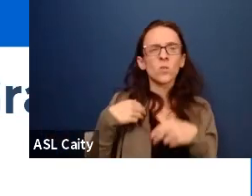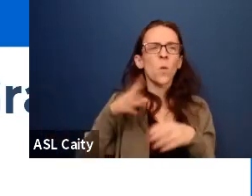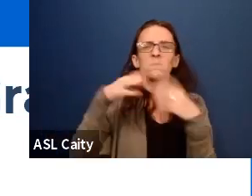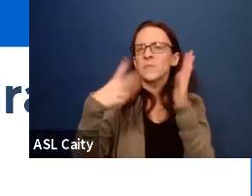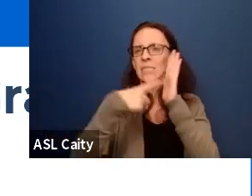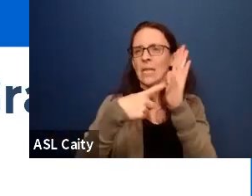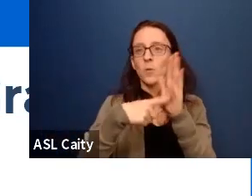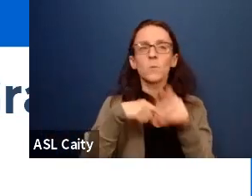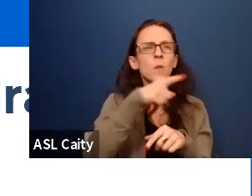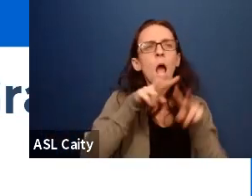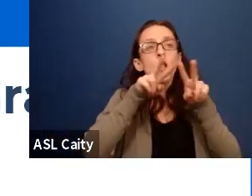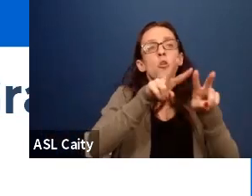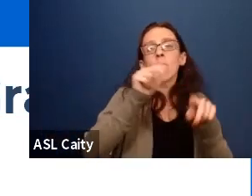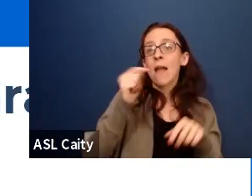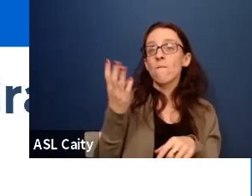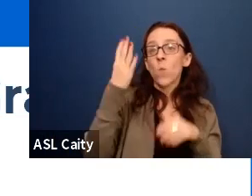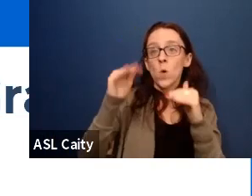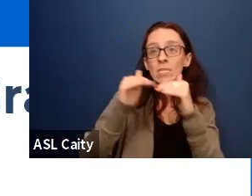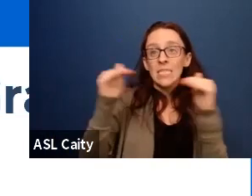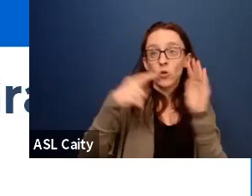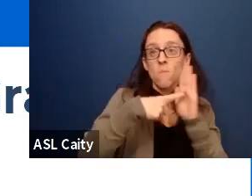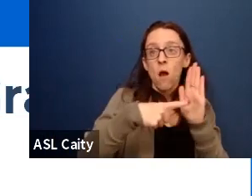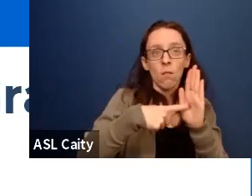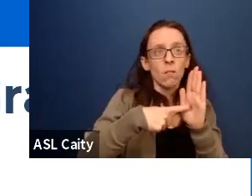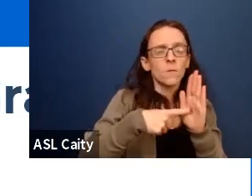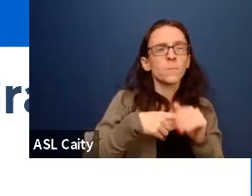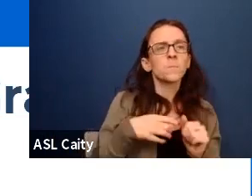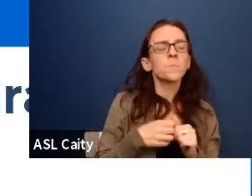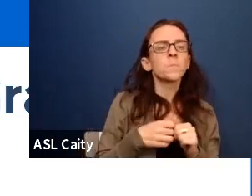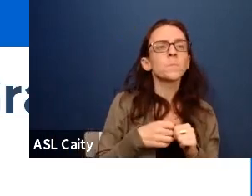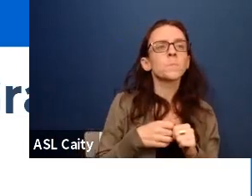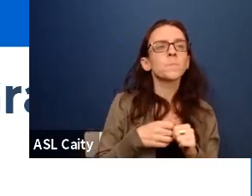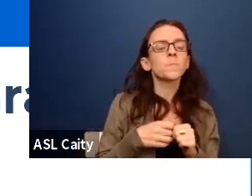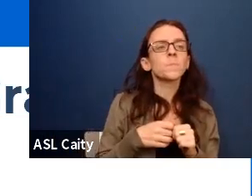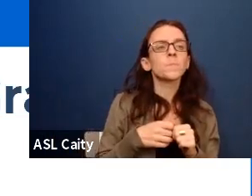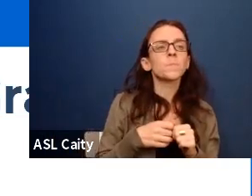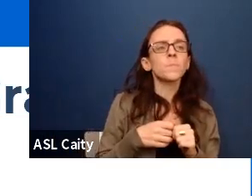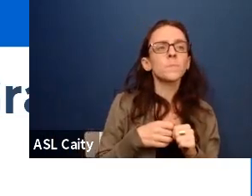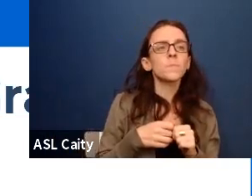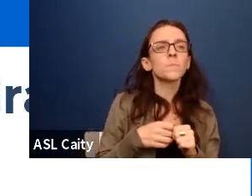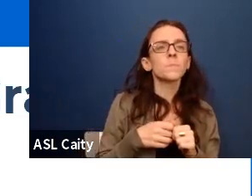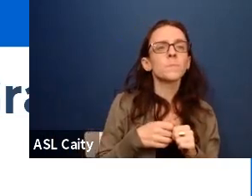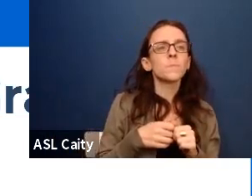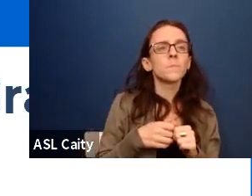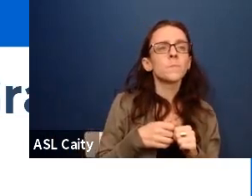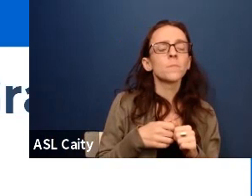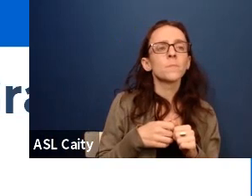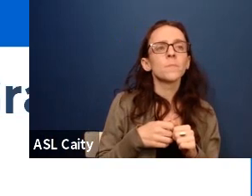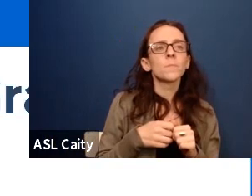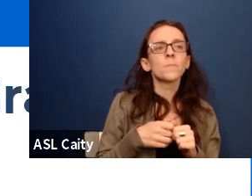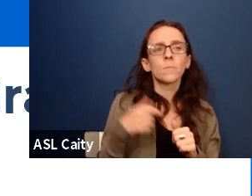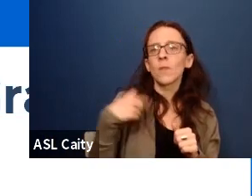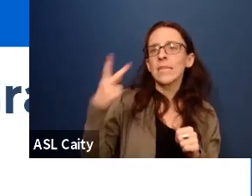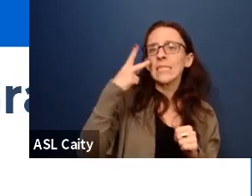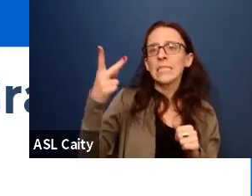I look at the 4-tier model, I see that there's, a